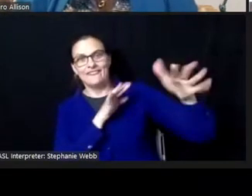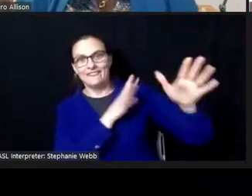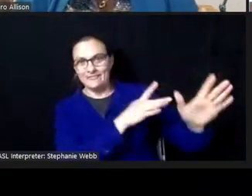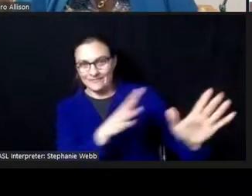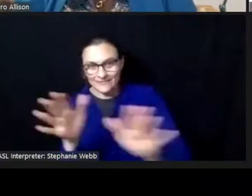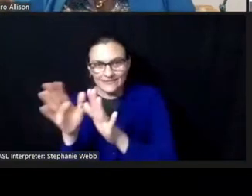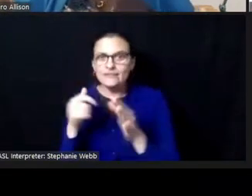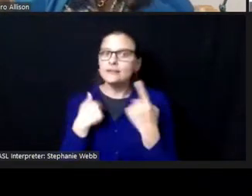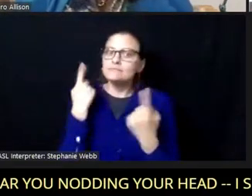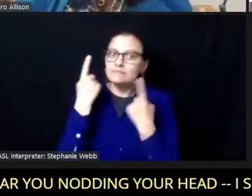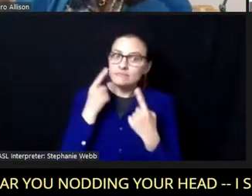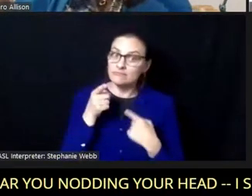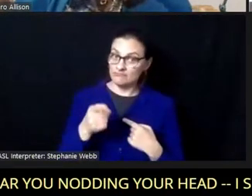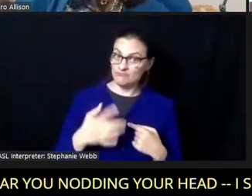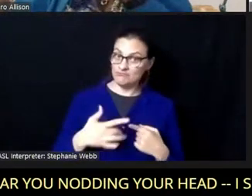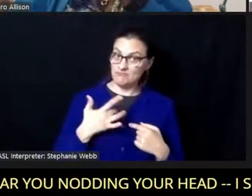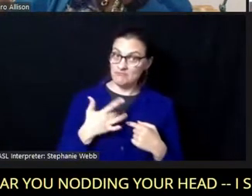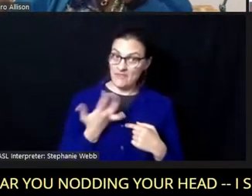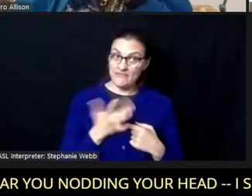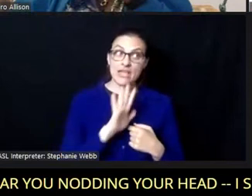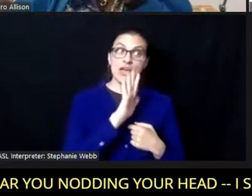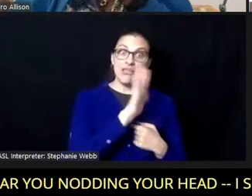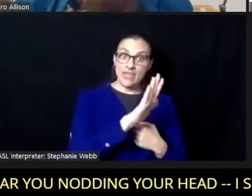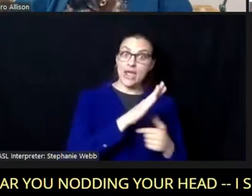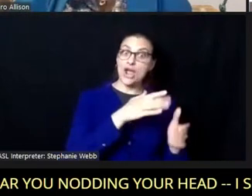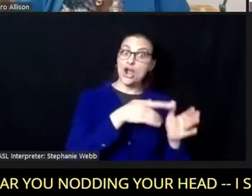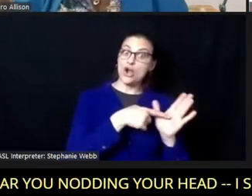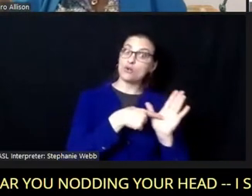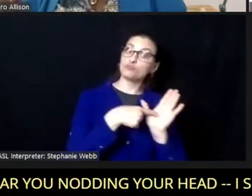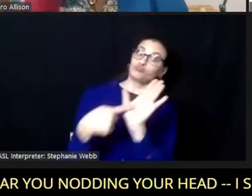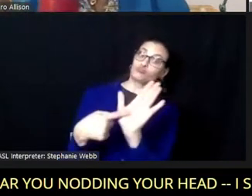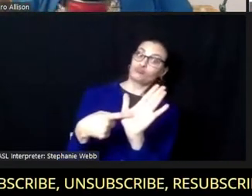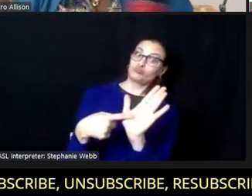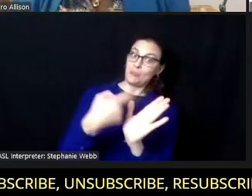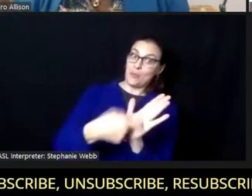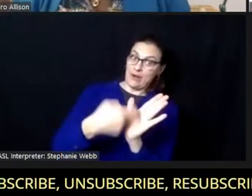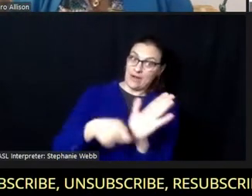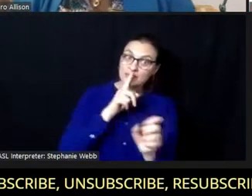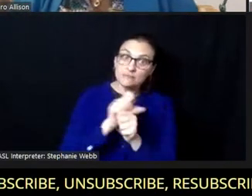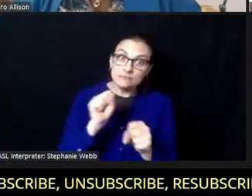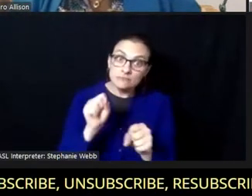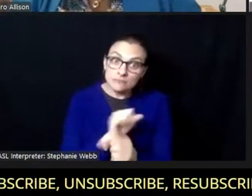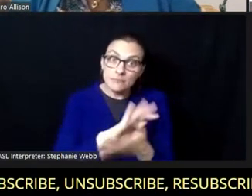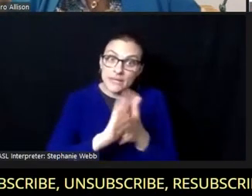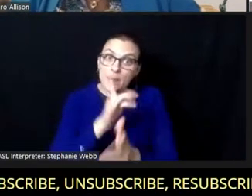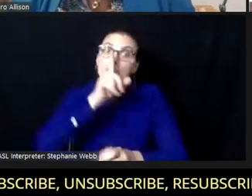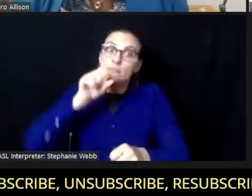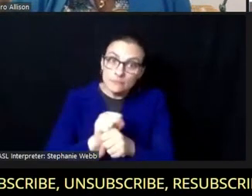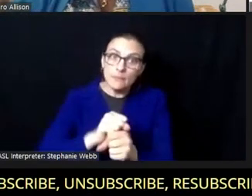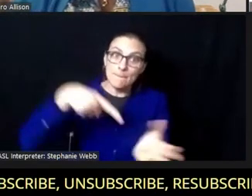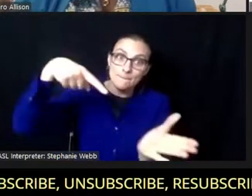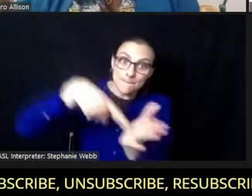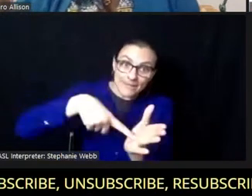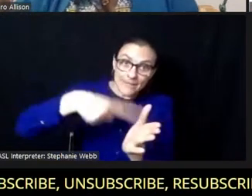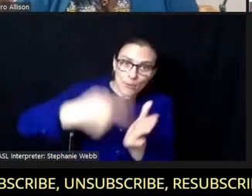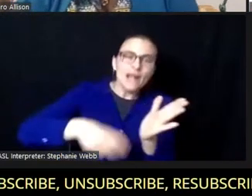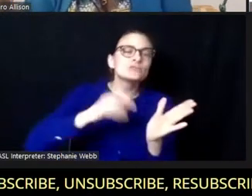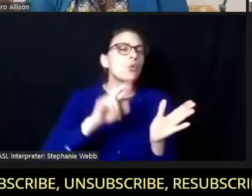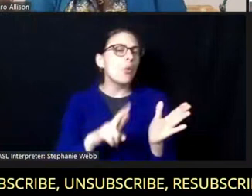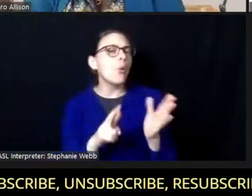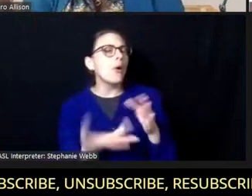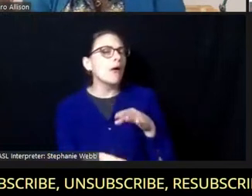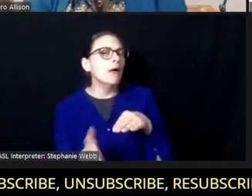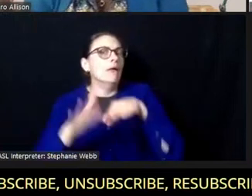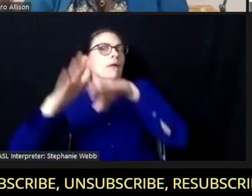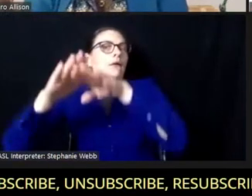paid? Or did you find that fees, taxes, and other types of charges added a significant cost? And then maybe if I could add on to